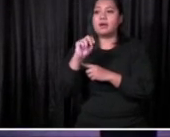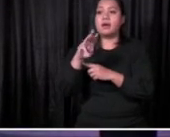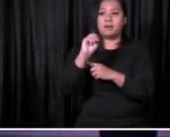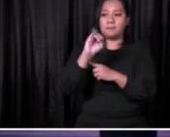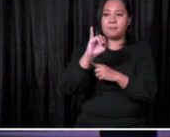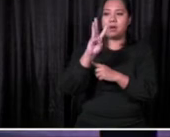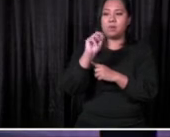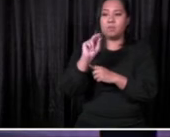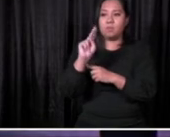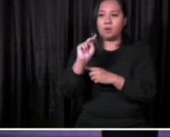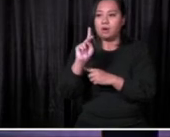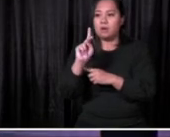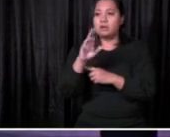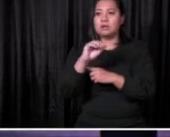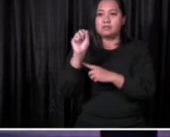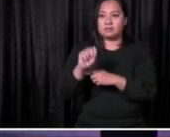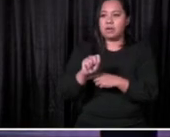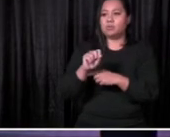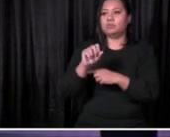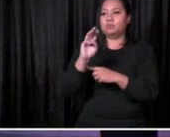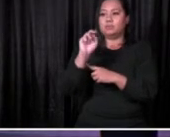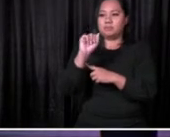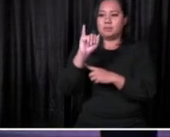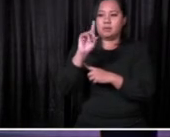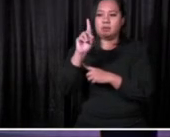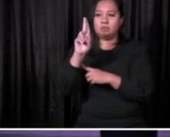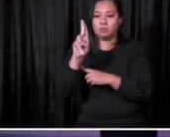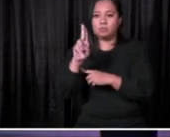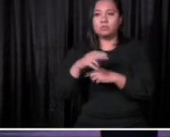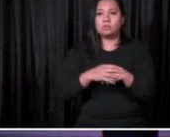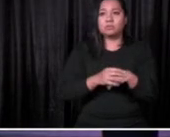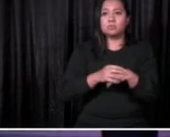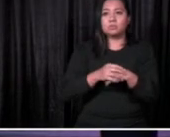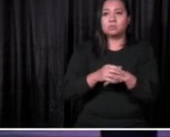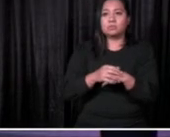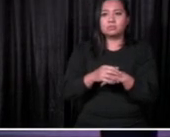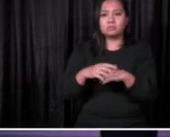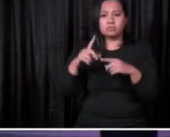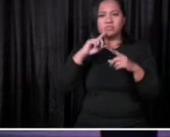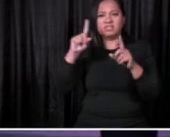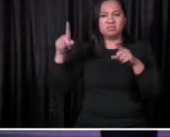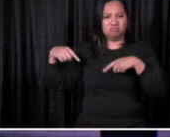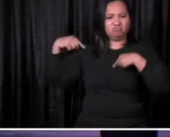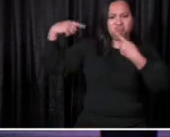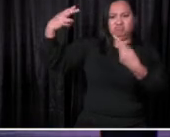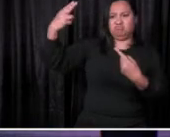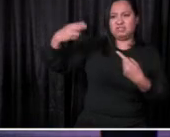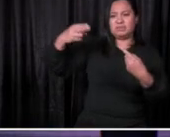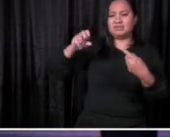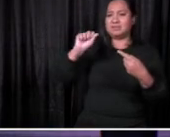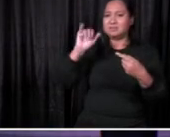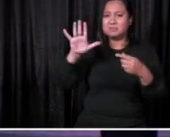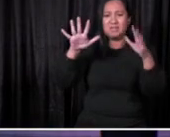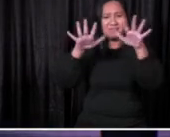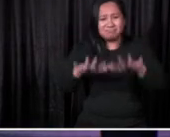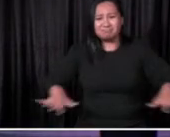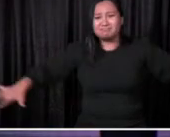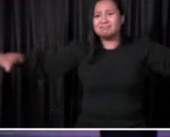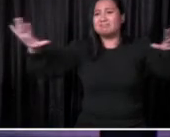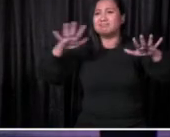Maidu. Historically, the largest Sacramento area and its rivers served as a gathering place for many local tribes from the